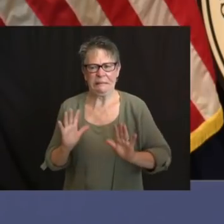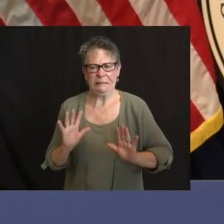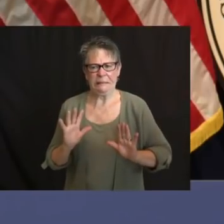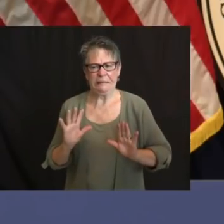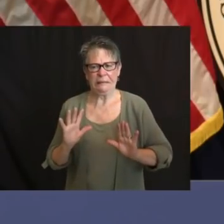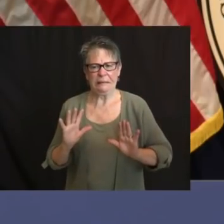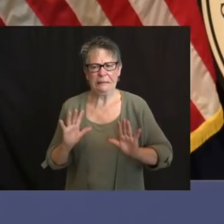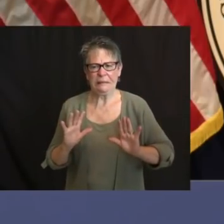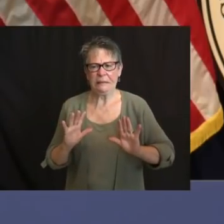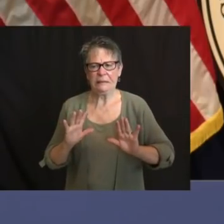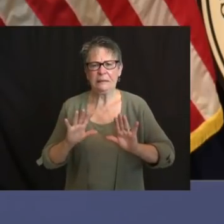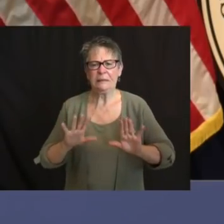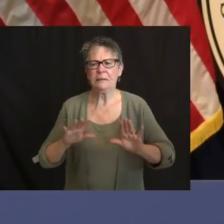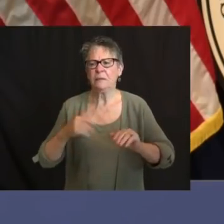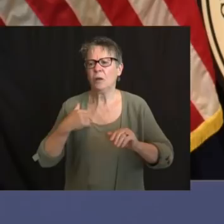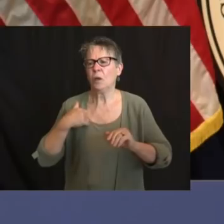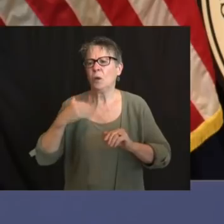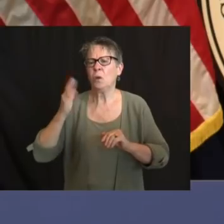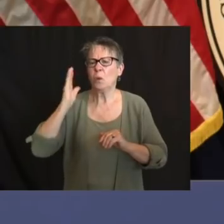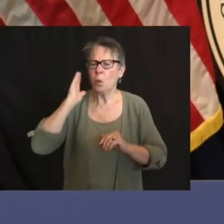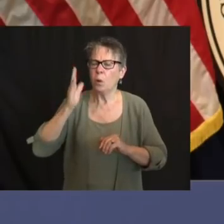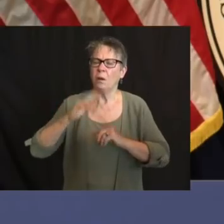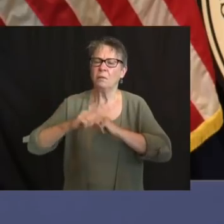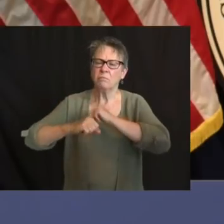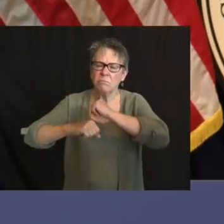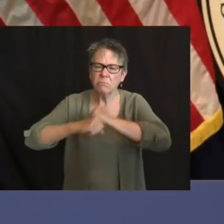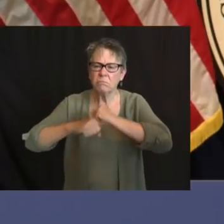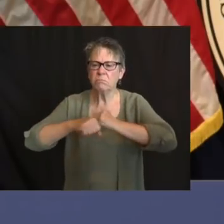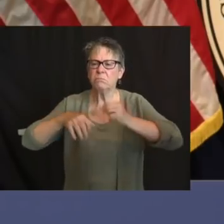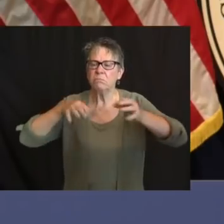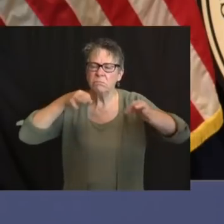the drum that this is